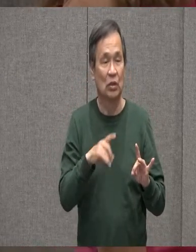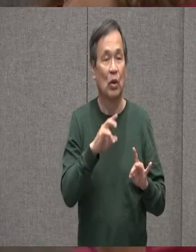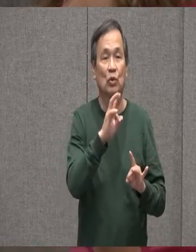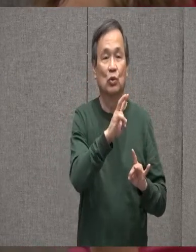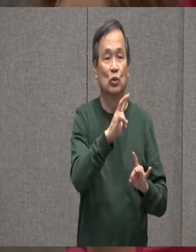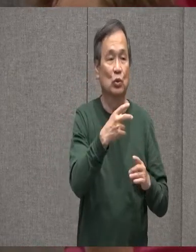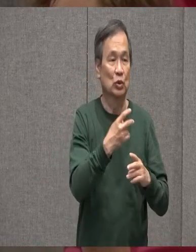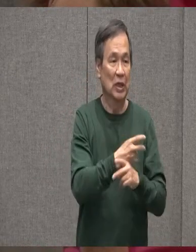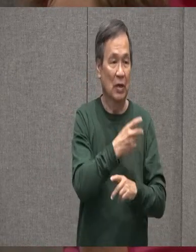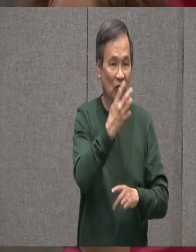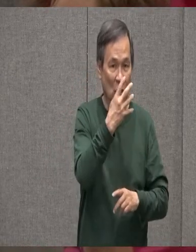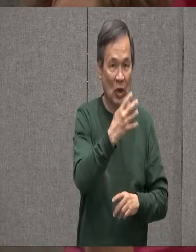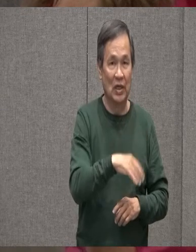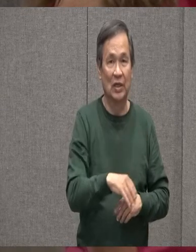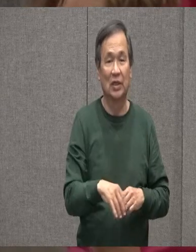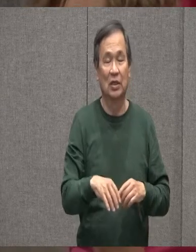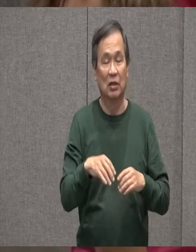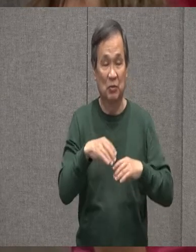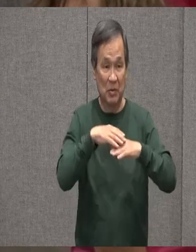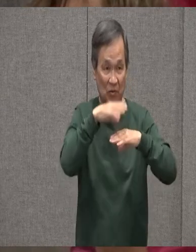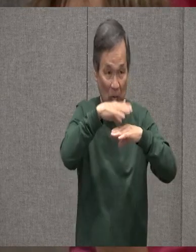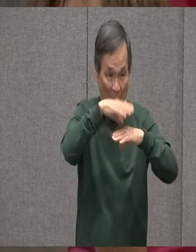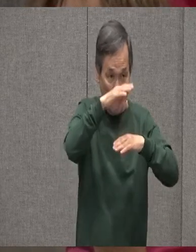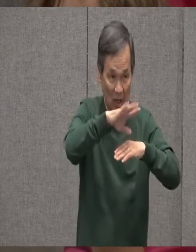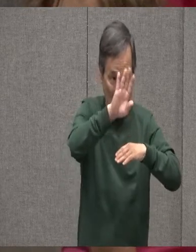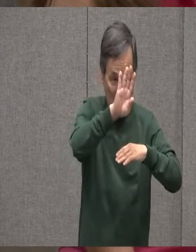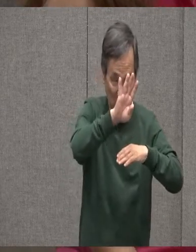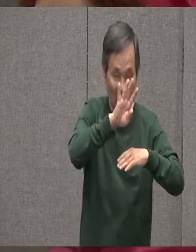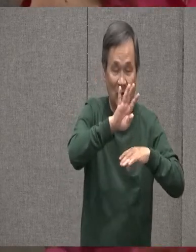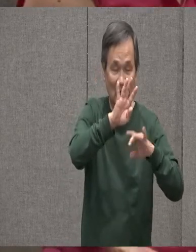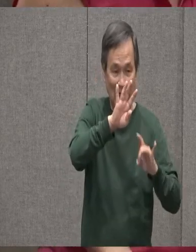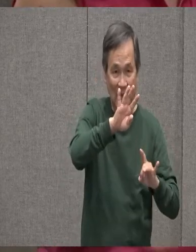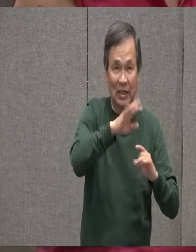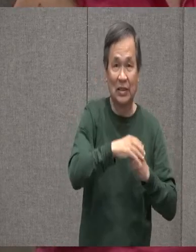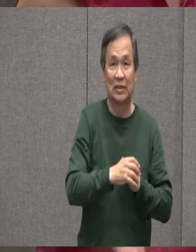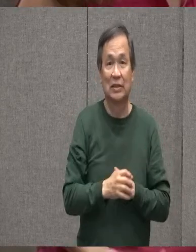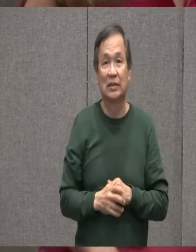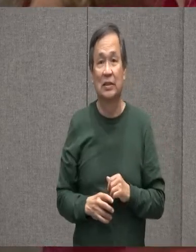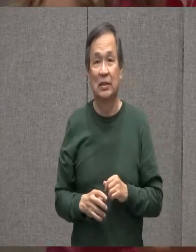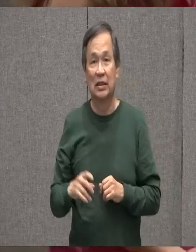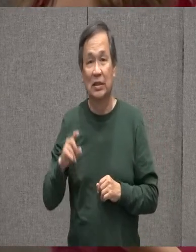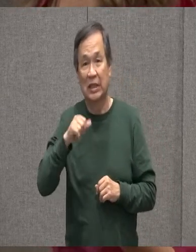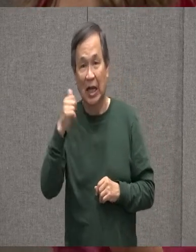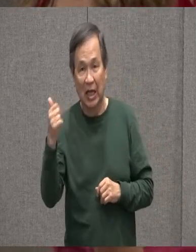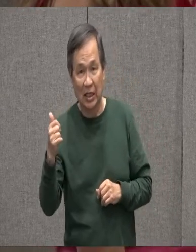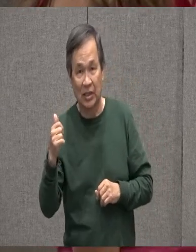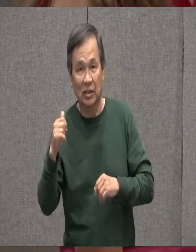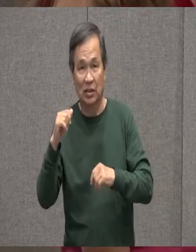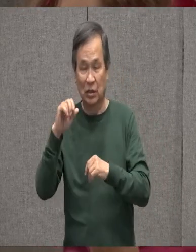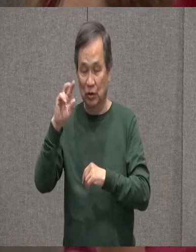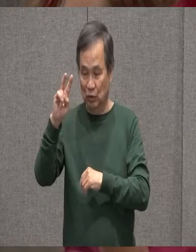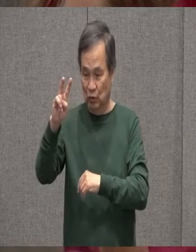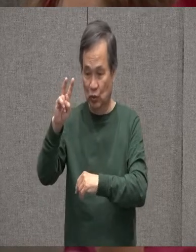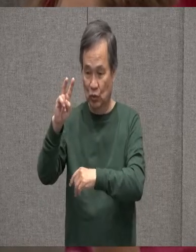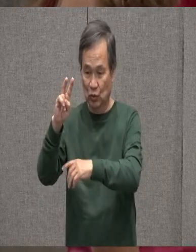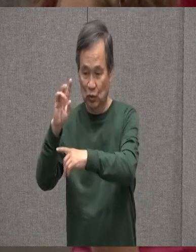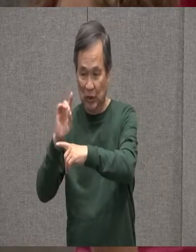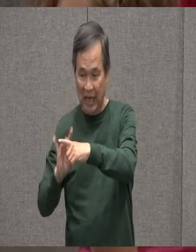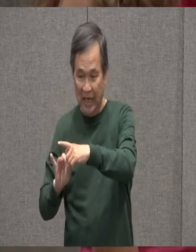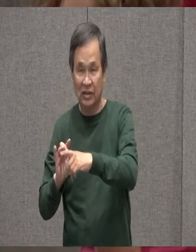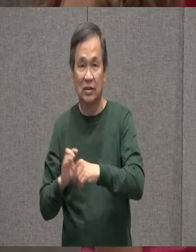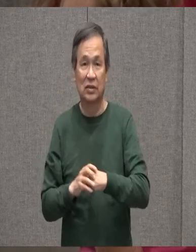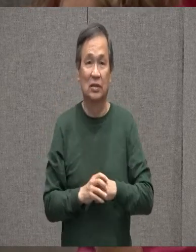So last time, in all told us we had to do addition. So we knew we had